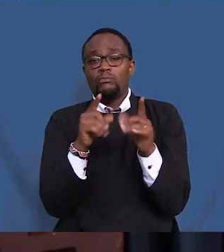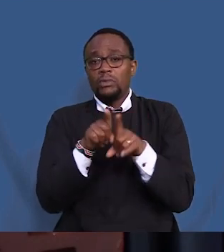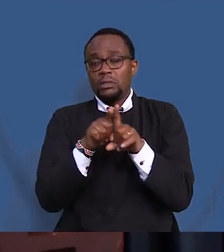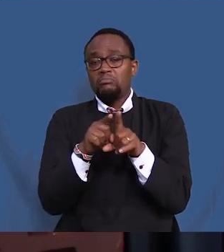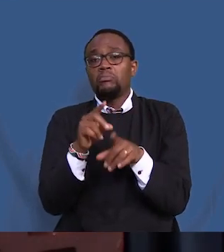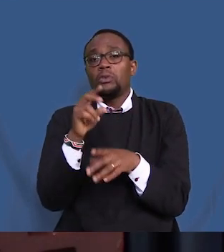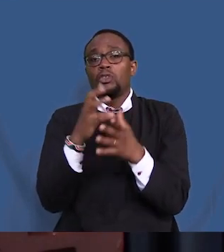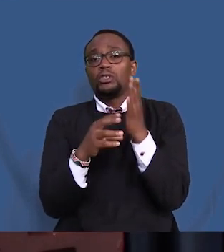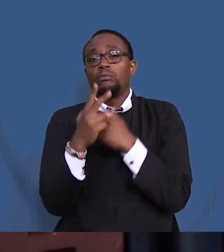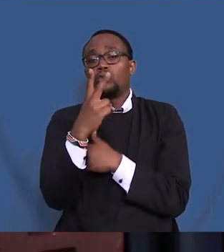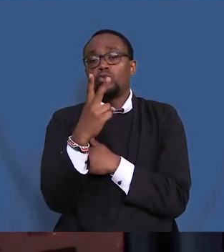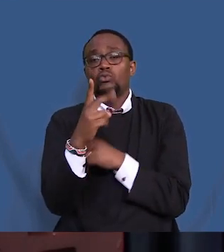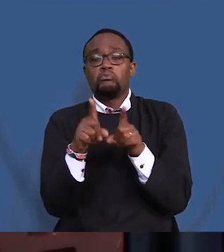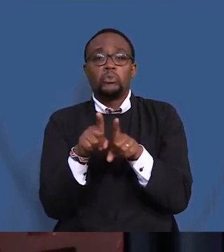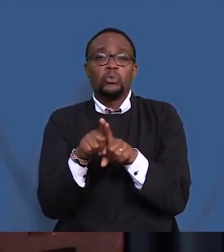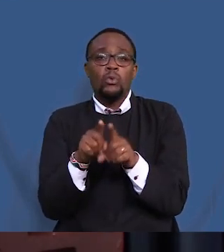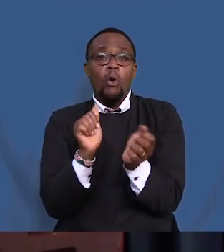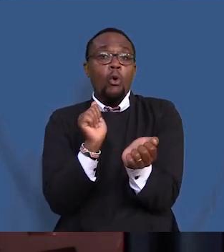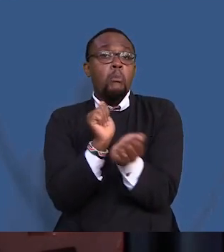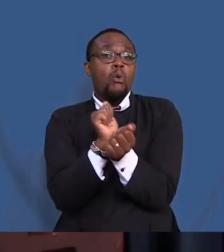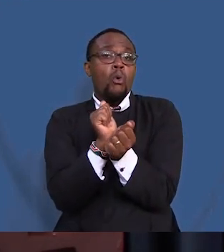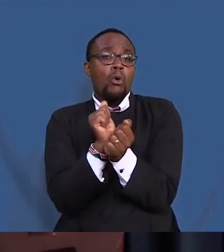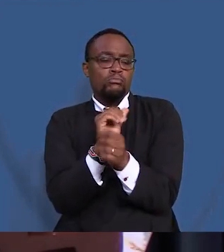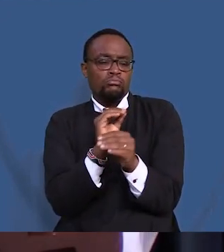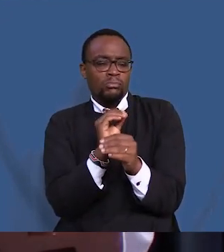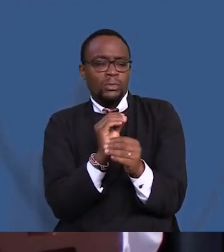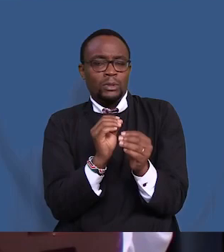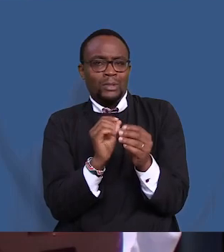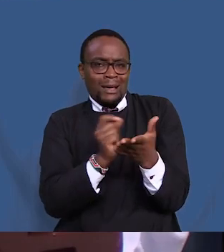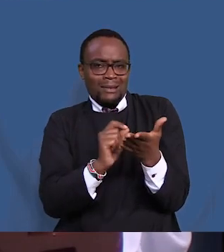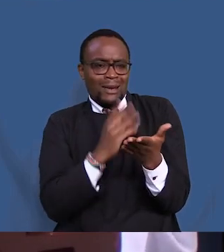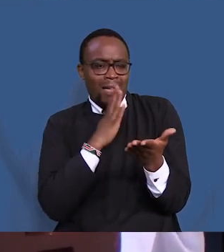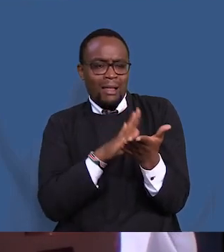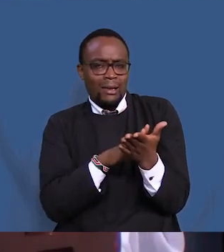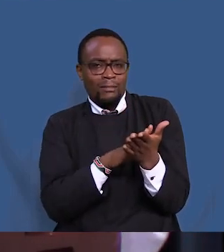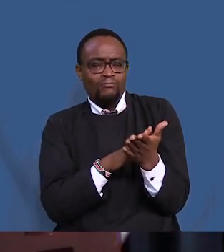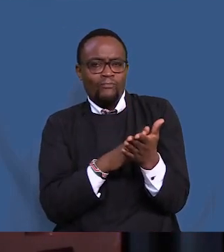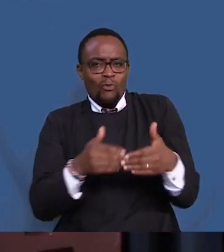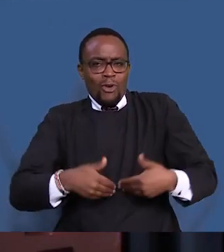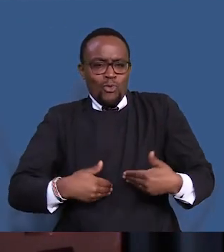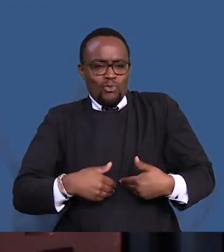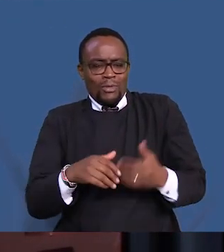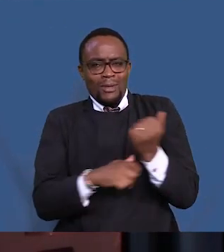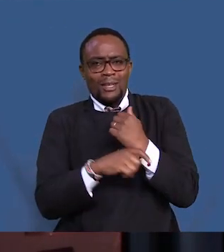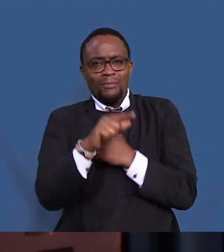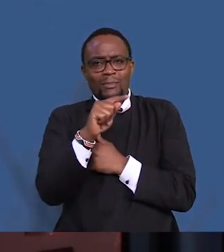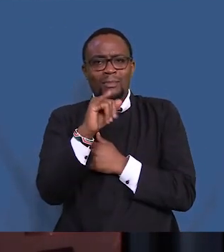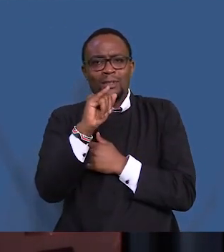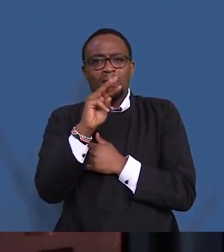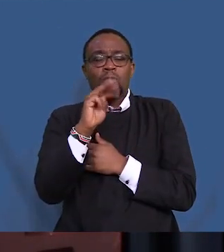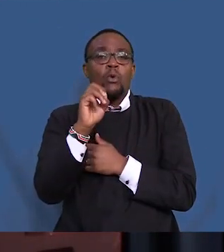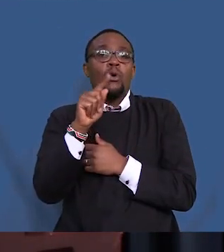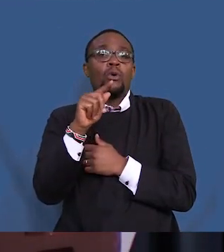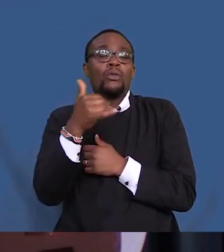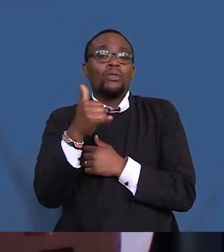2 respectively, Paul is writing to a young preacher named Timothy. And this is a young man